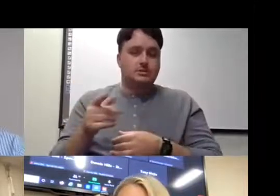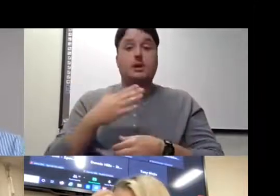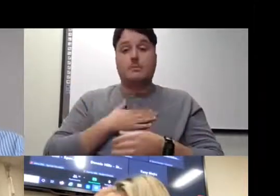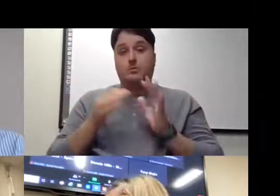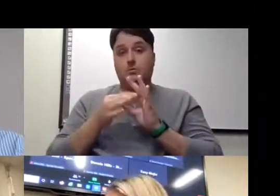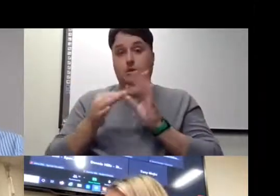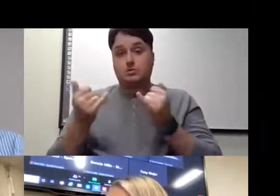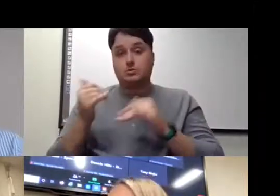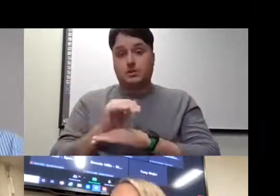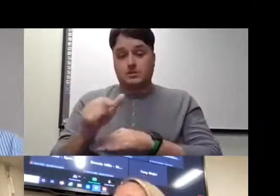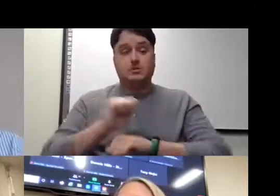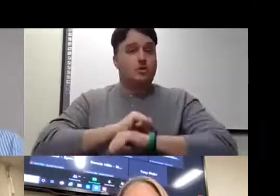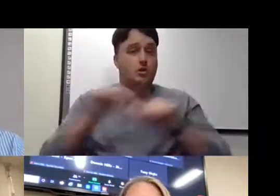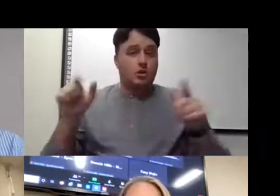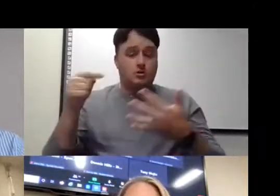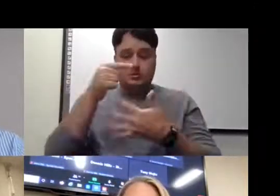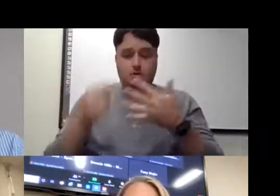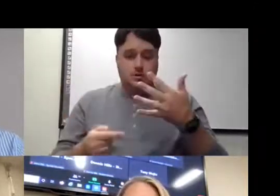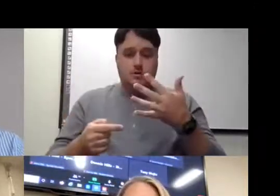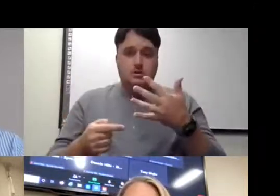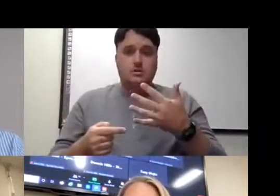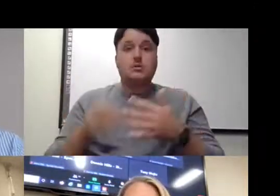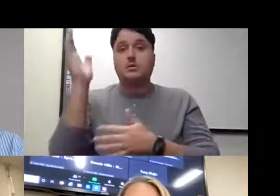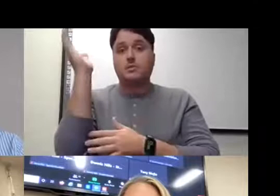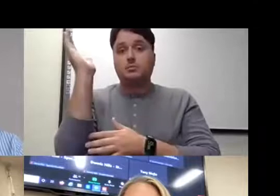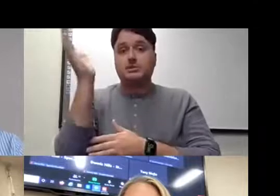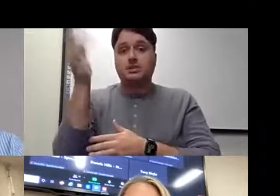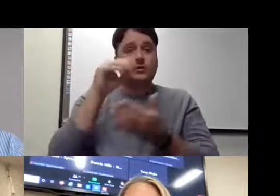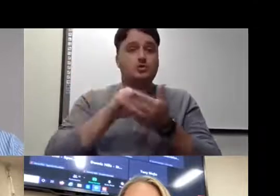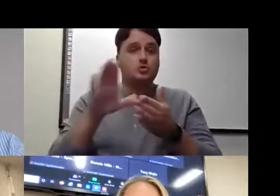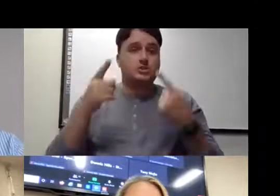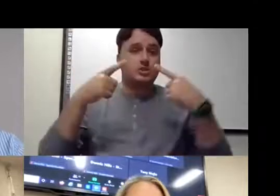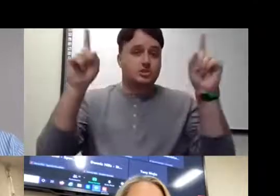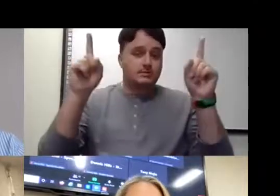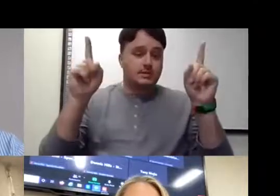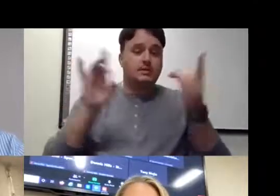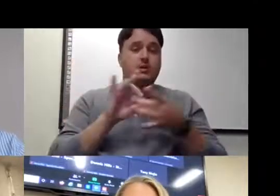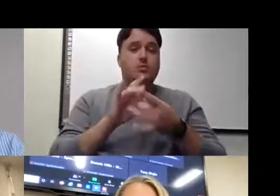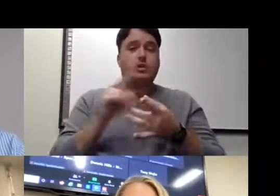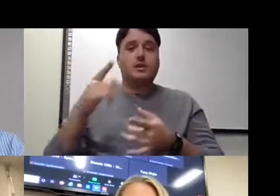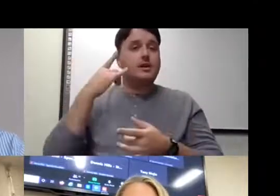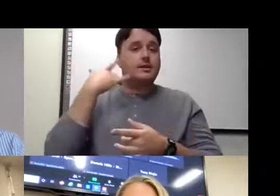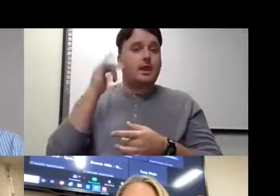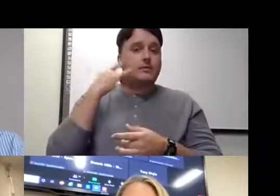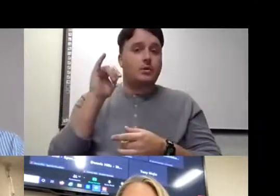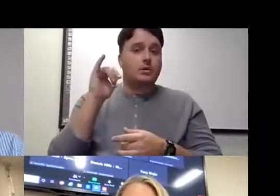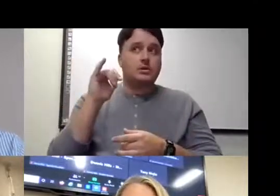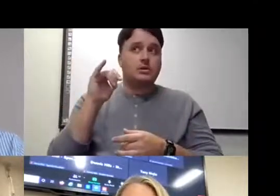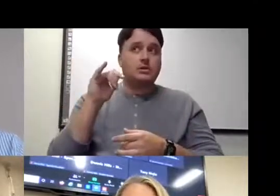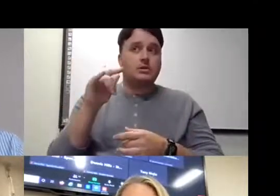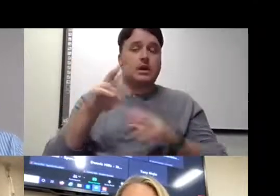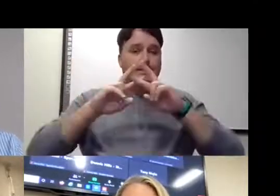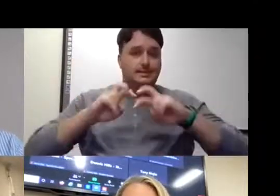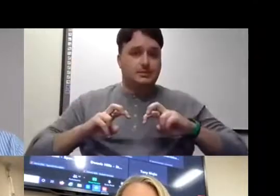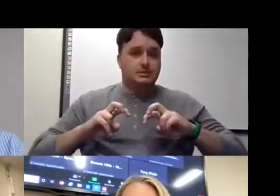tonight, those being a presentation for student achievement regarding the California